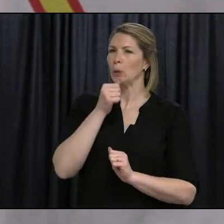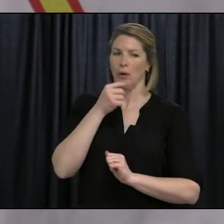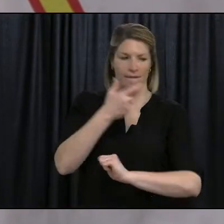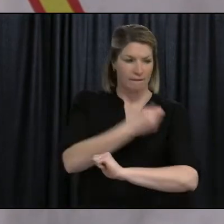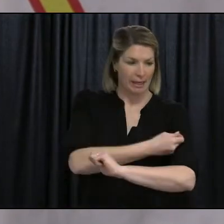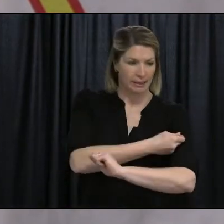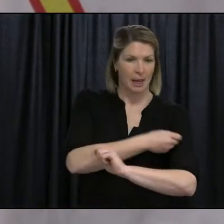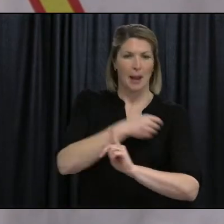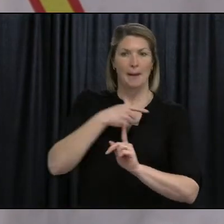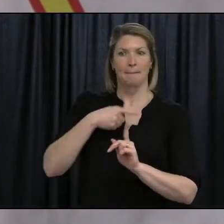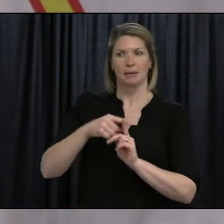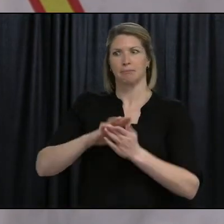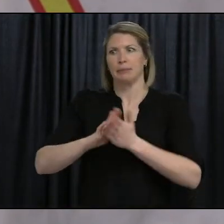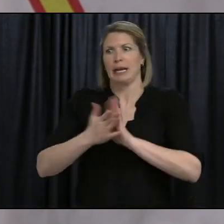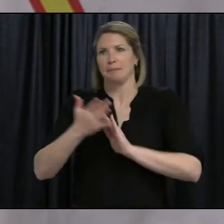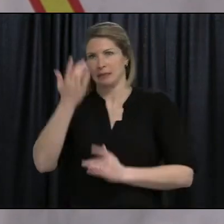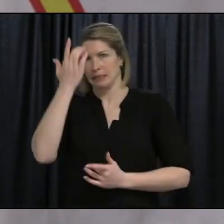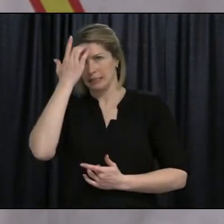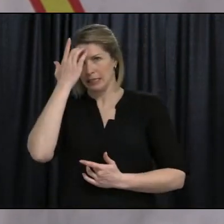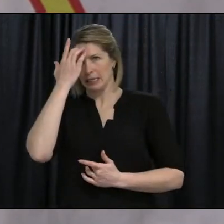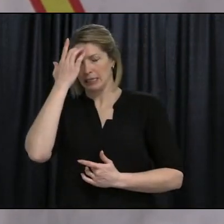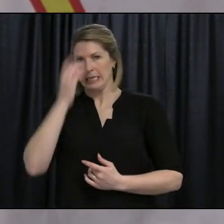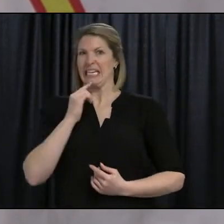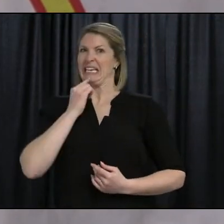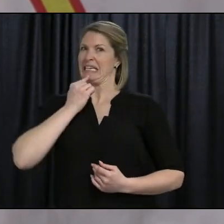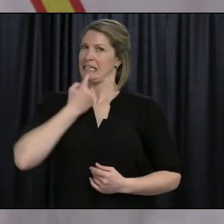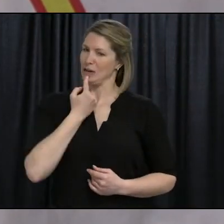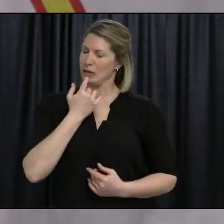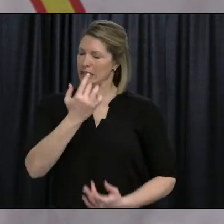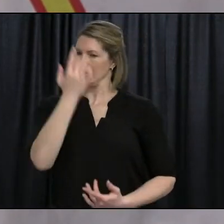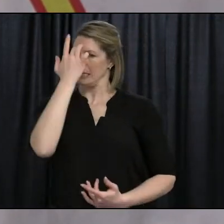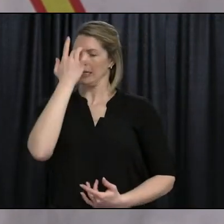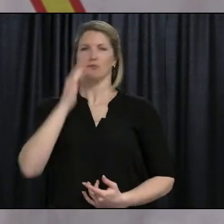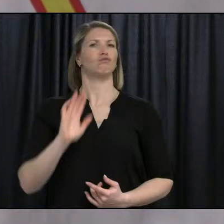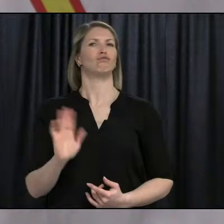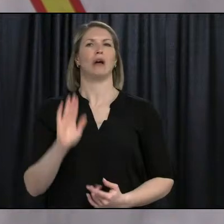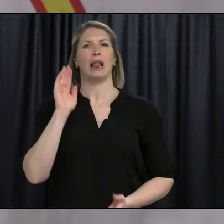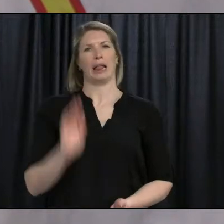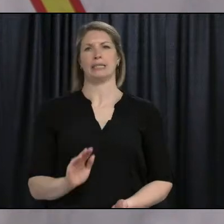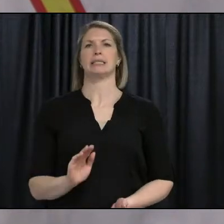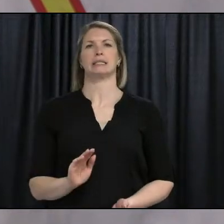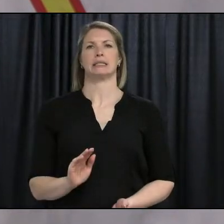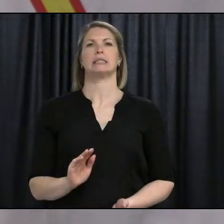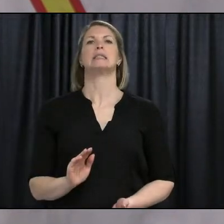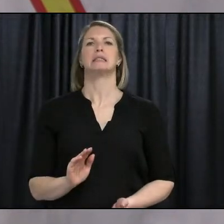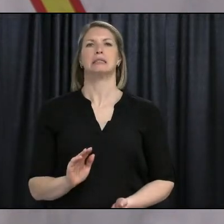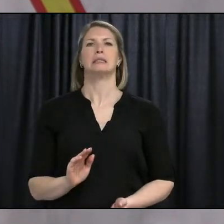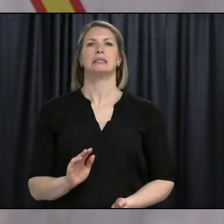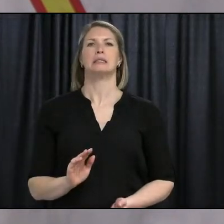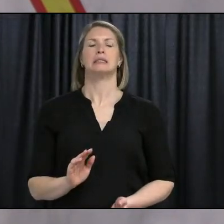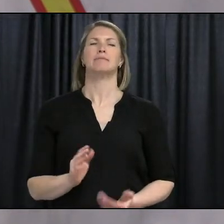point, but we certainly have seen it, and that's not